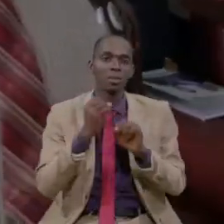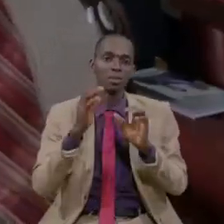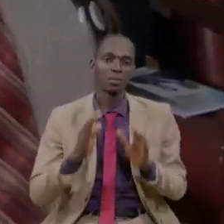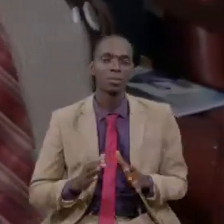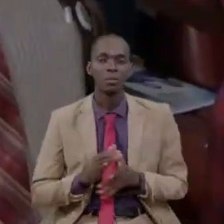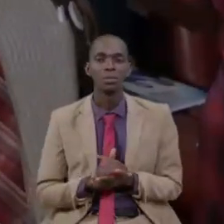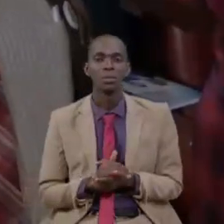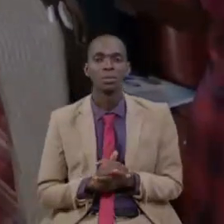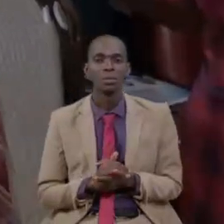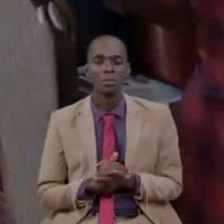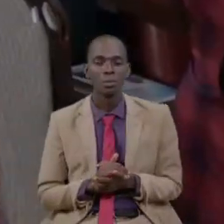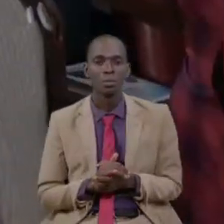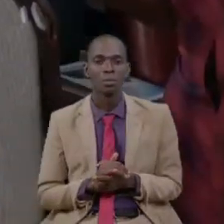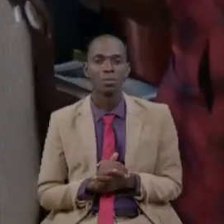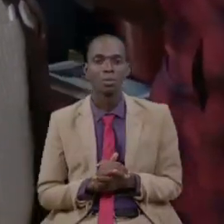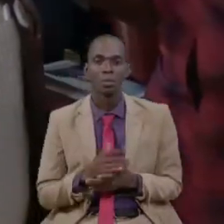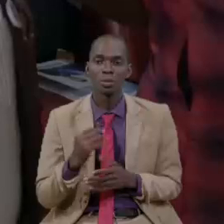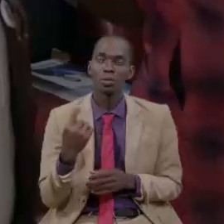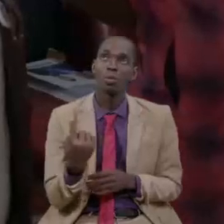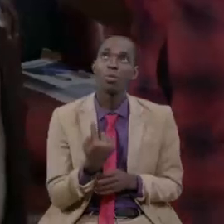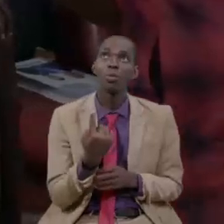Holy Savior,